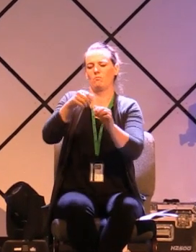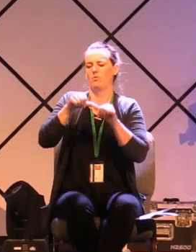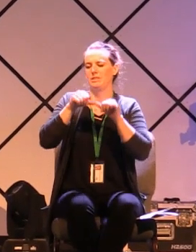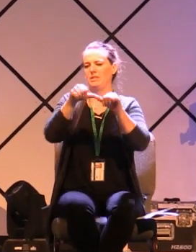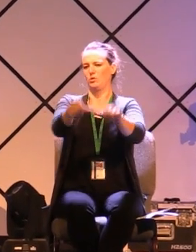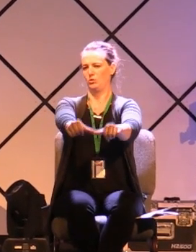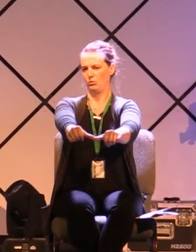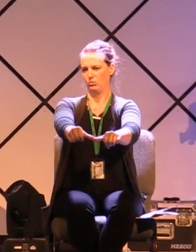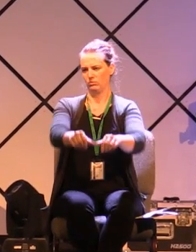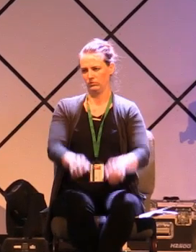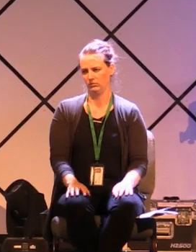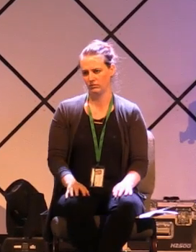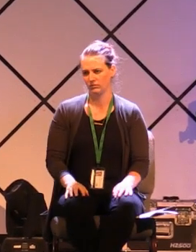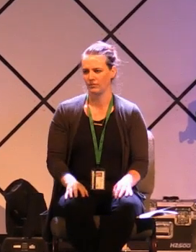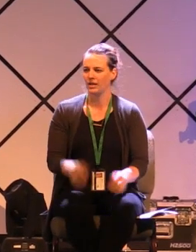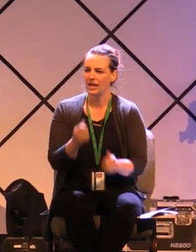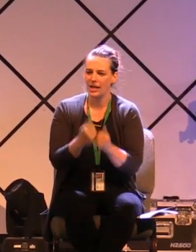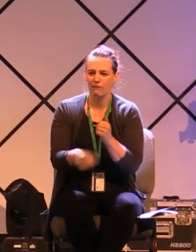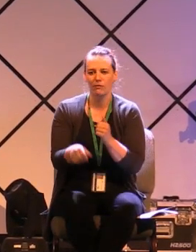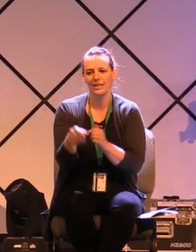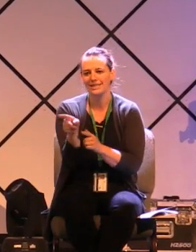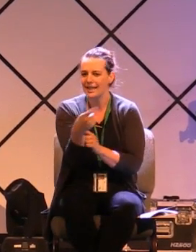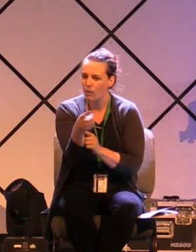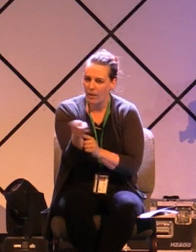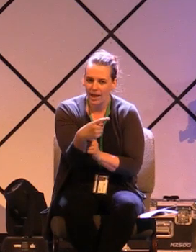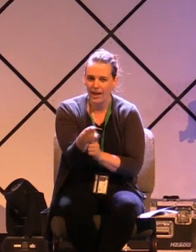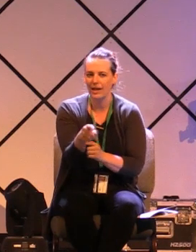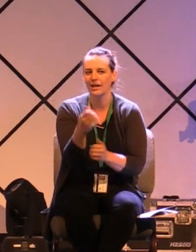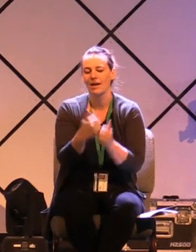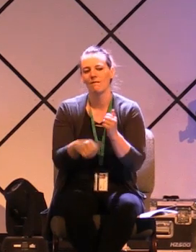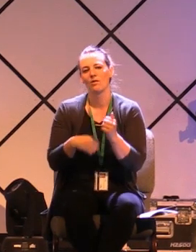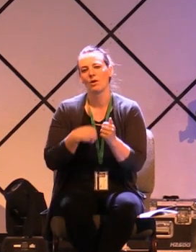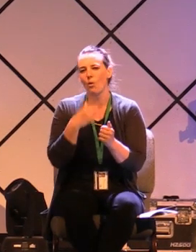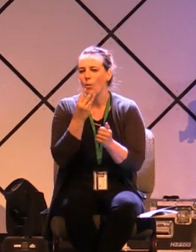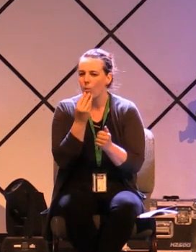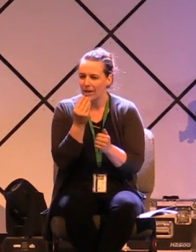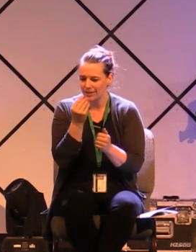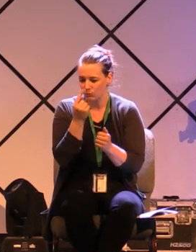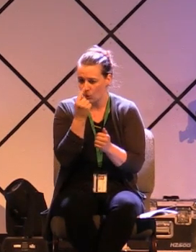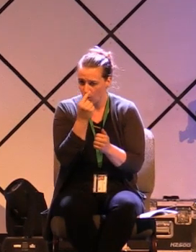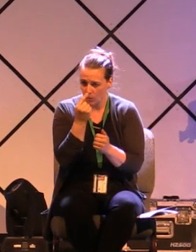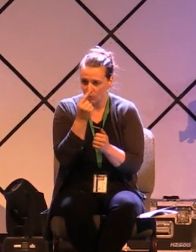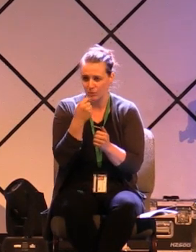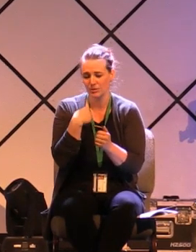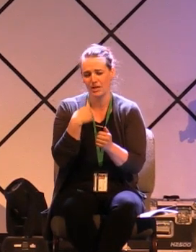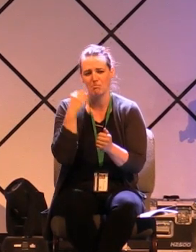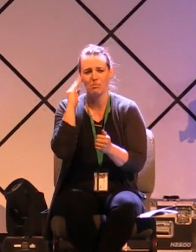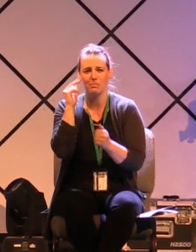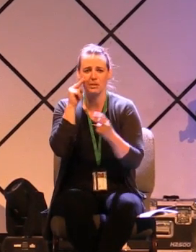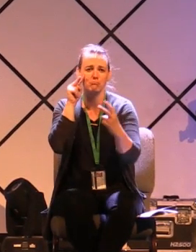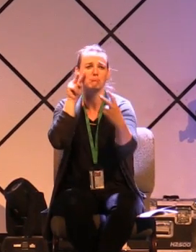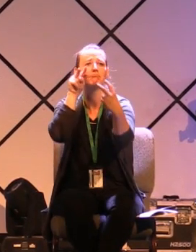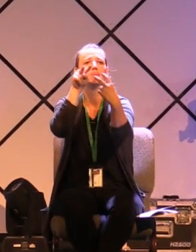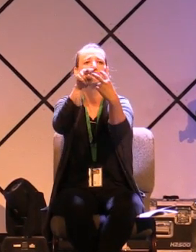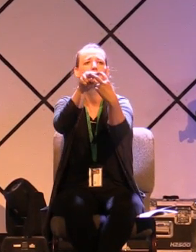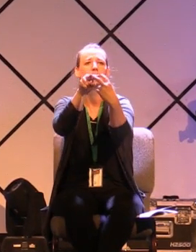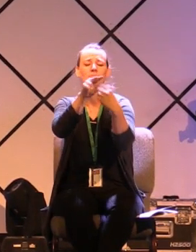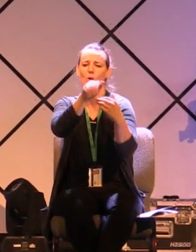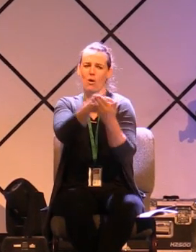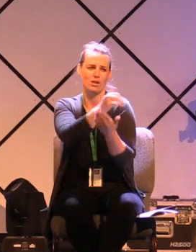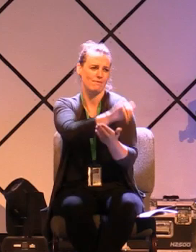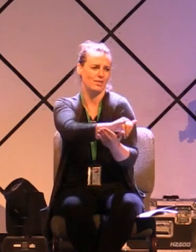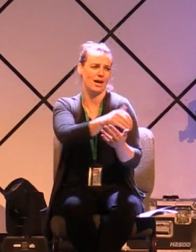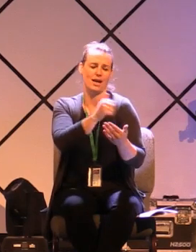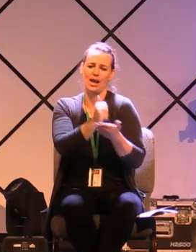hair, each tail wag, each wet nose, and loving puppy gaze. We couldn't do it without